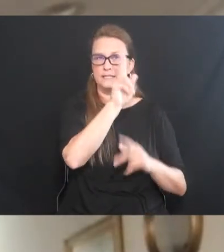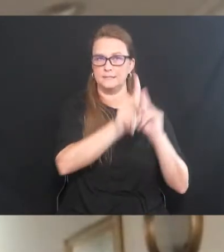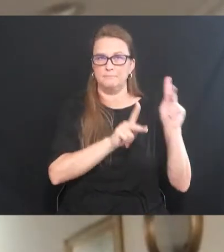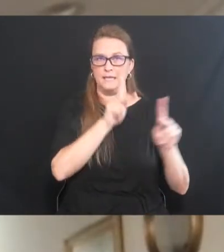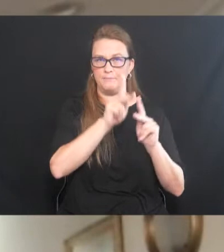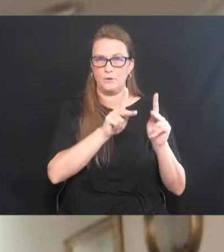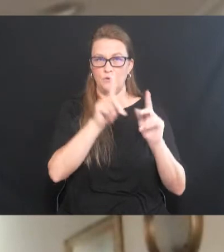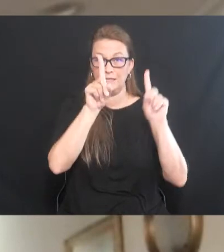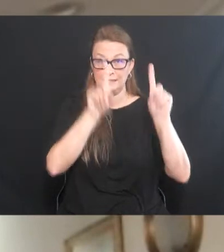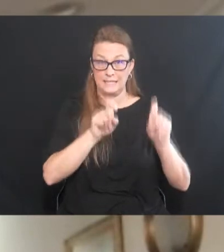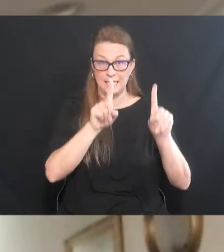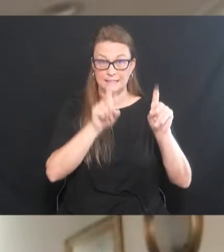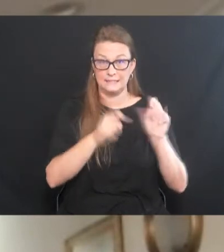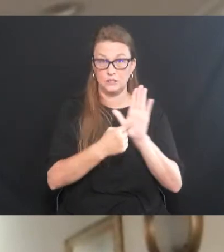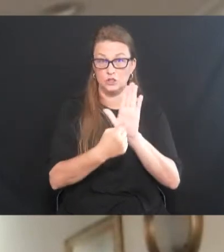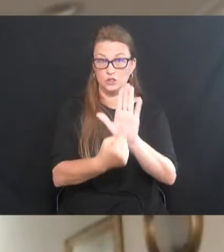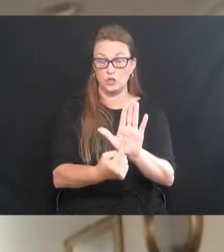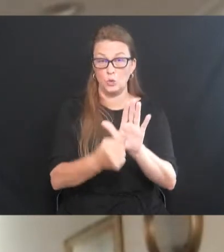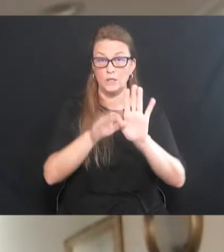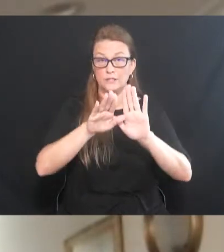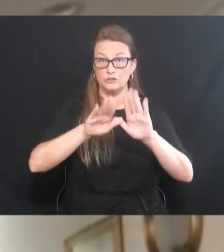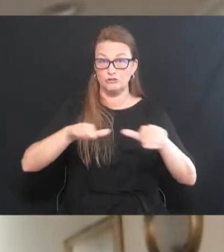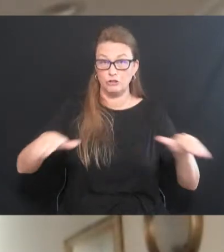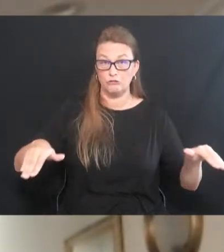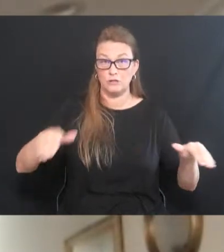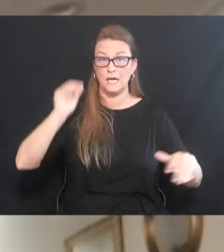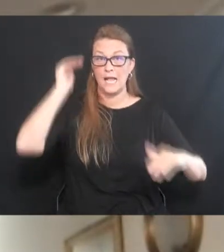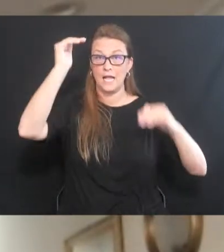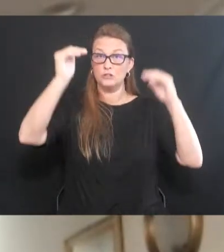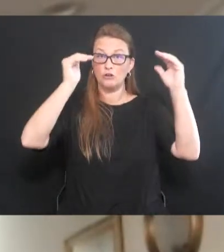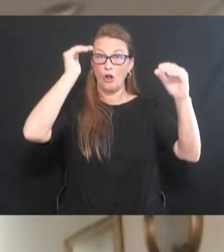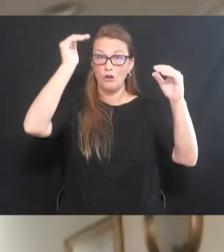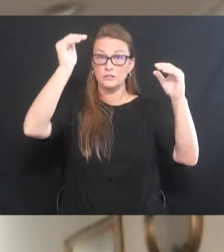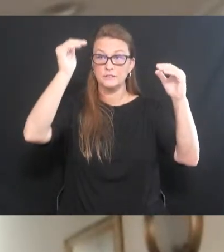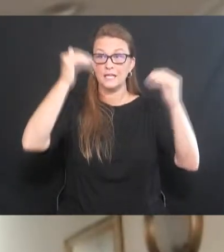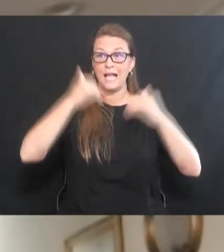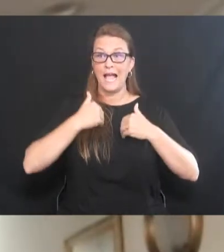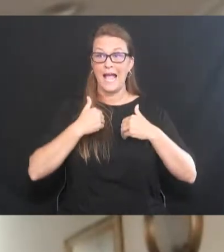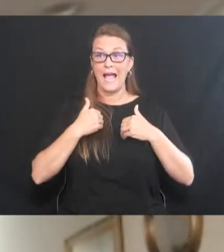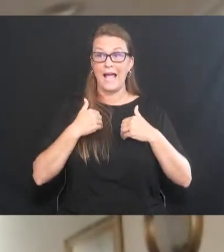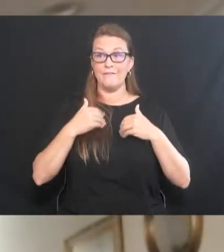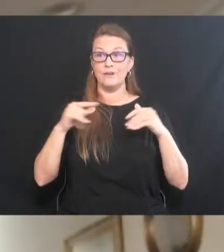tested demonstrated that children and adults had about the same